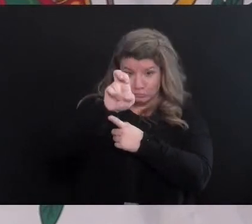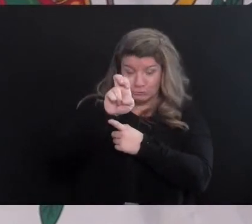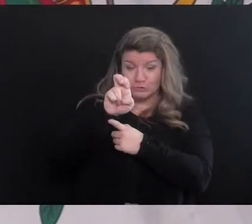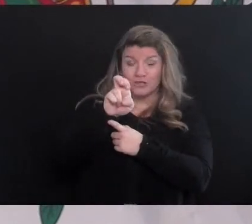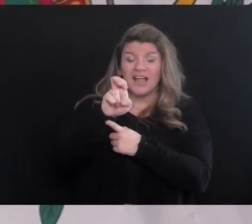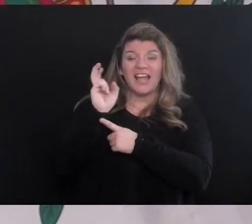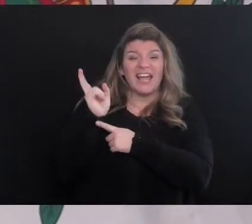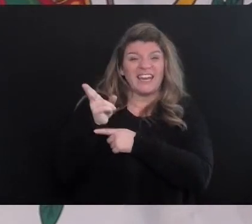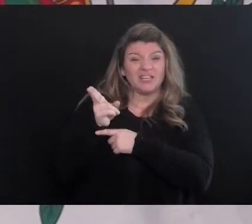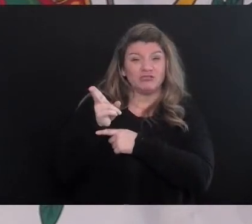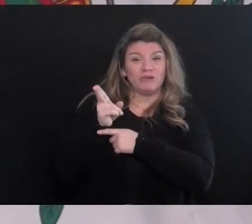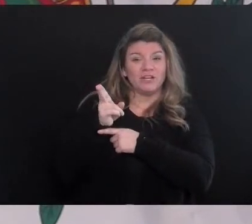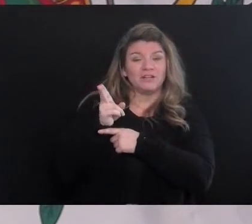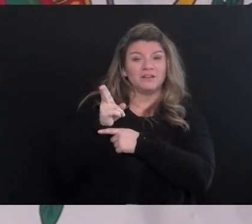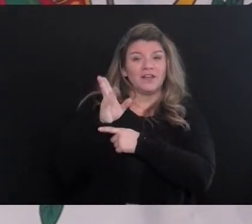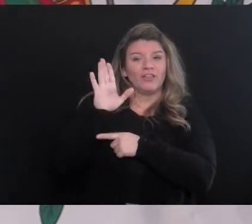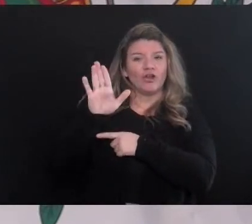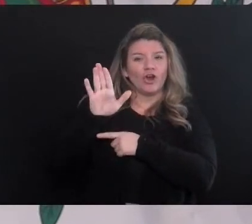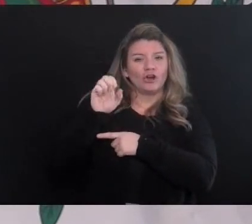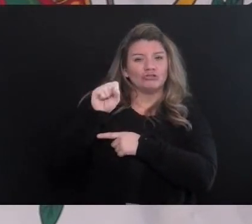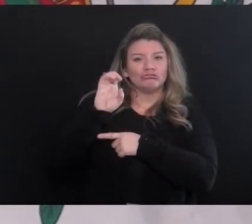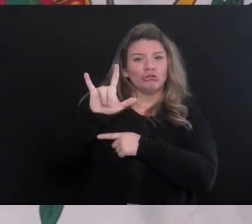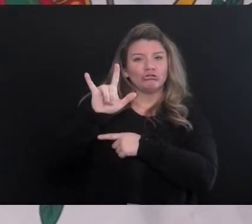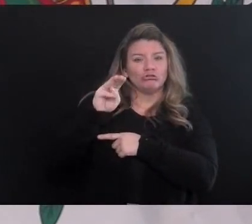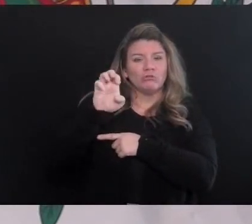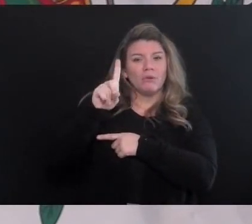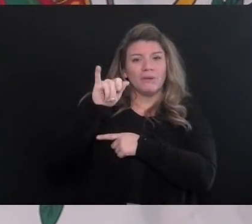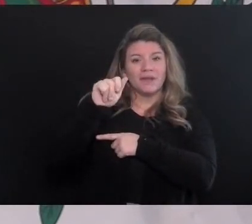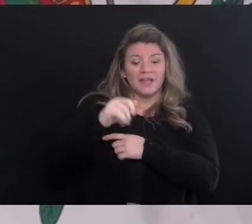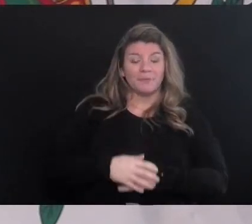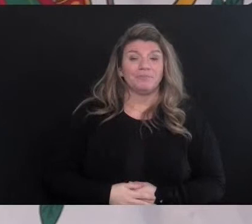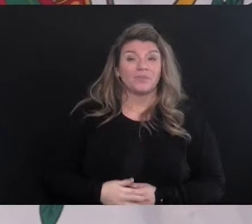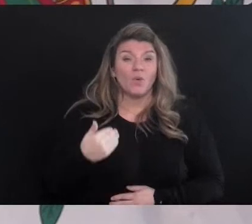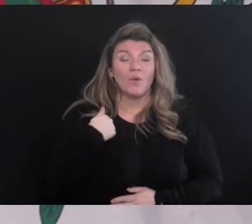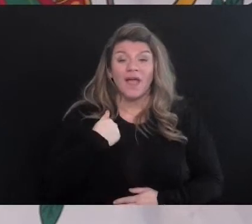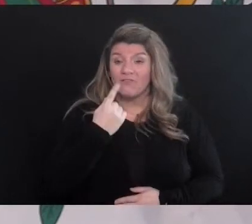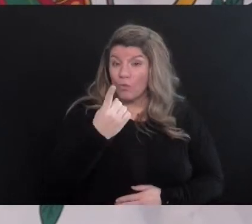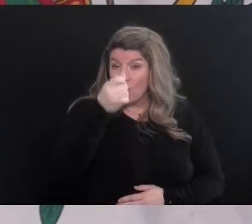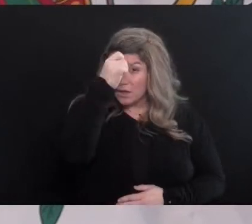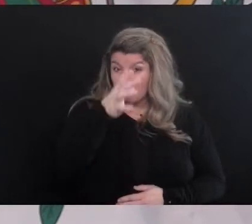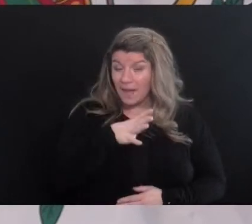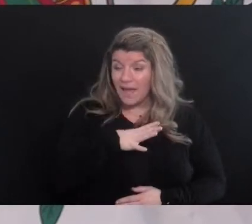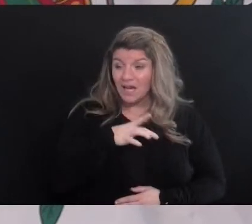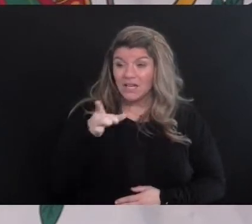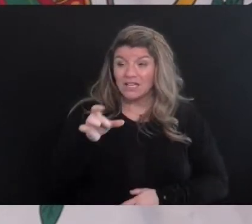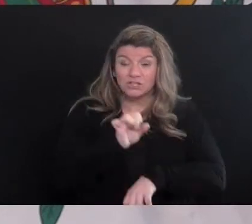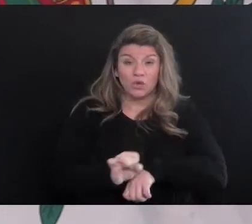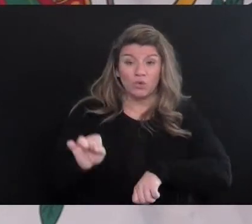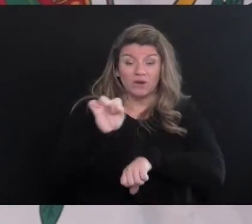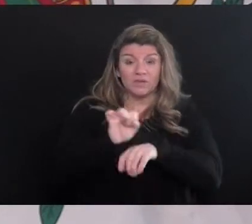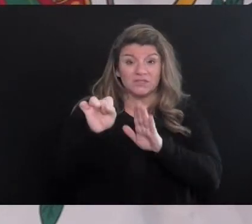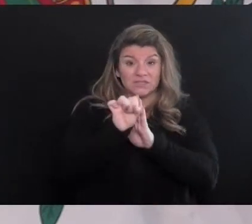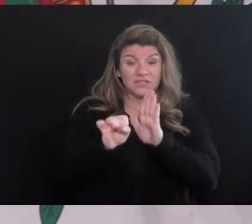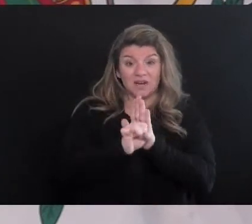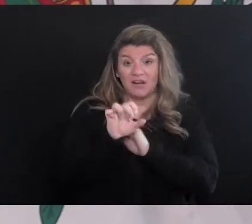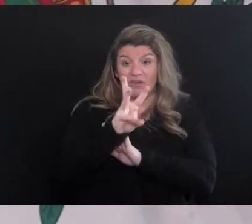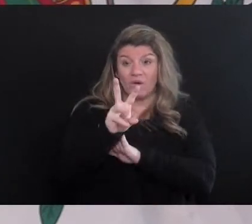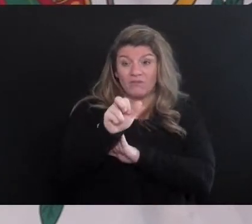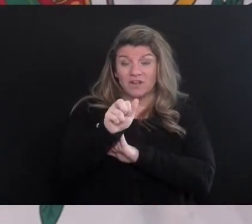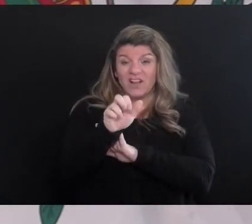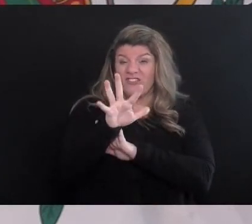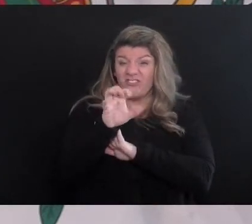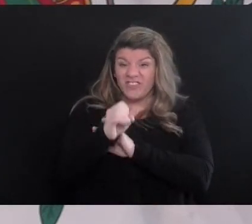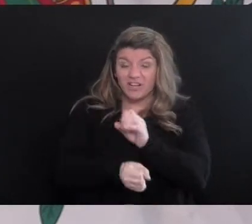and History social media. We also have one man that has worked for the state of West Virginia for